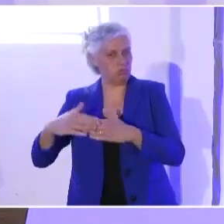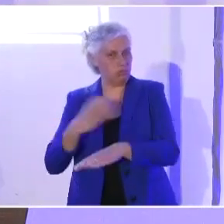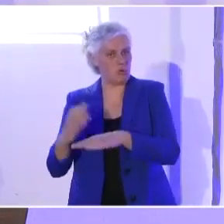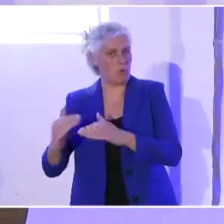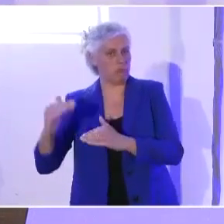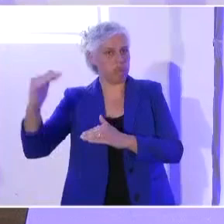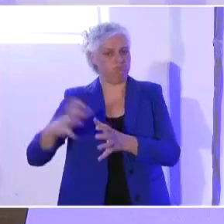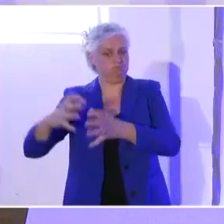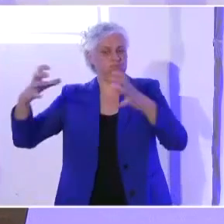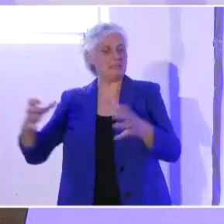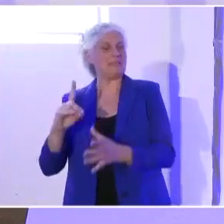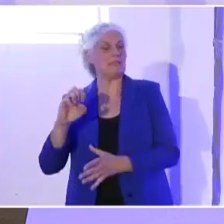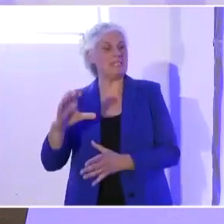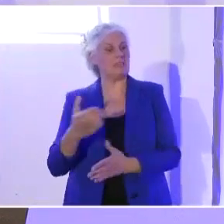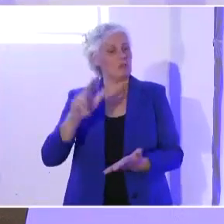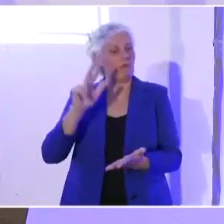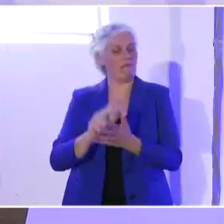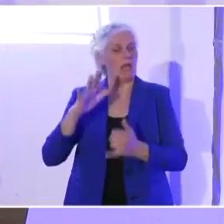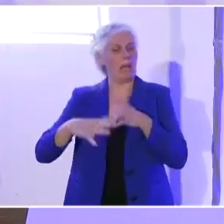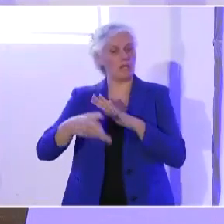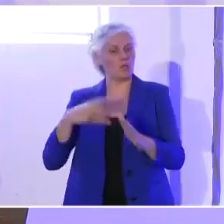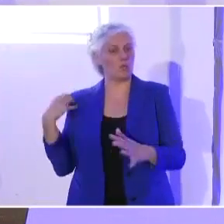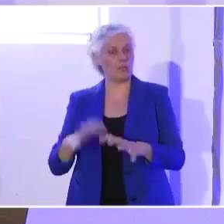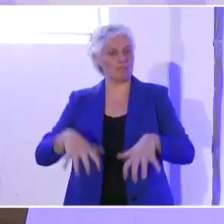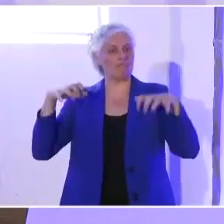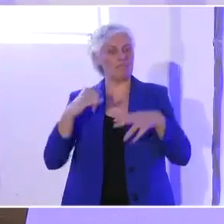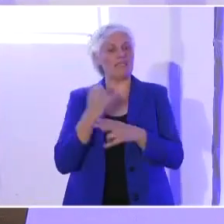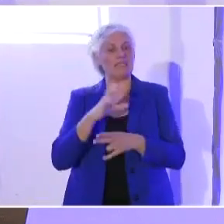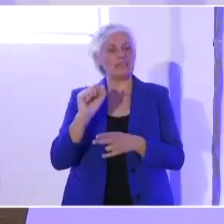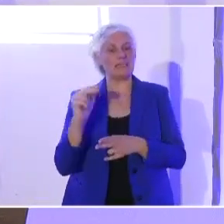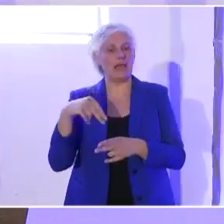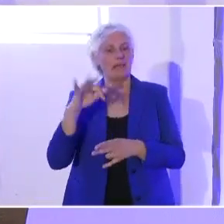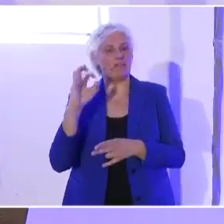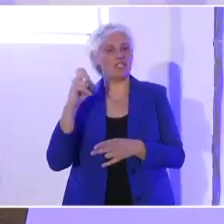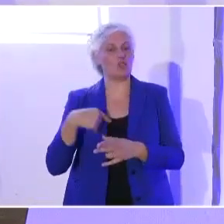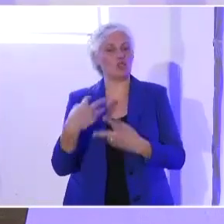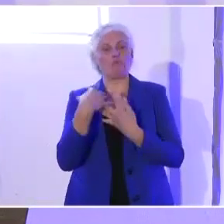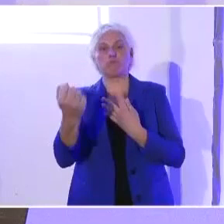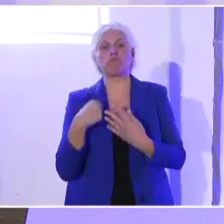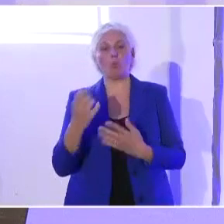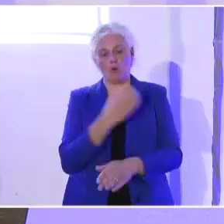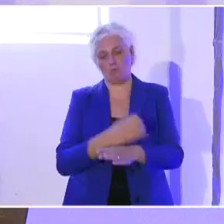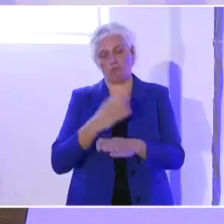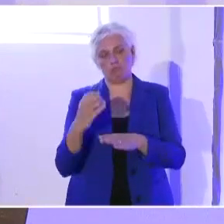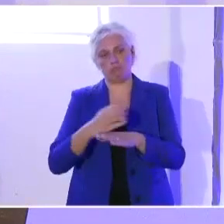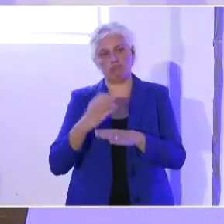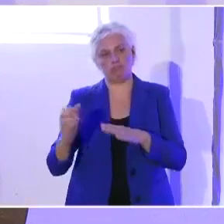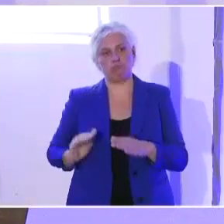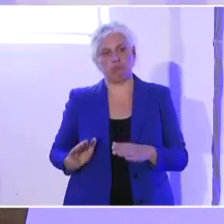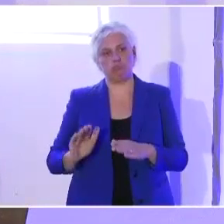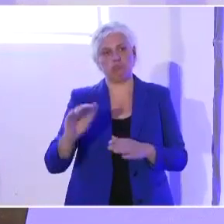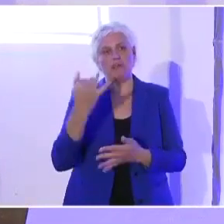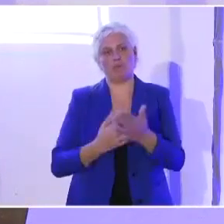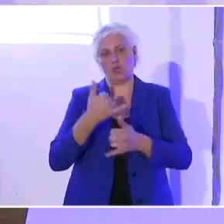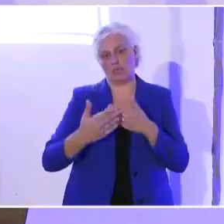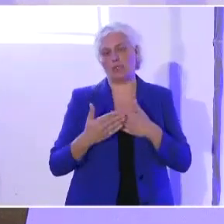The DPC confirmed at a conference last week in San Francisco that data breach reporting is going to continue to be on its radar for the next few